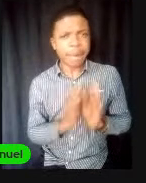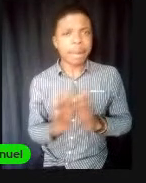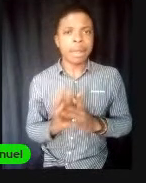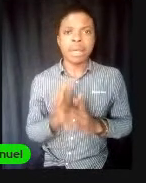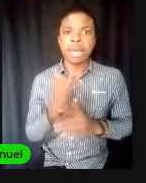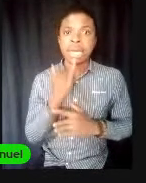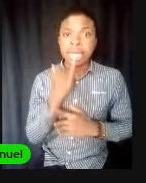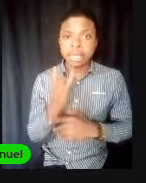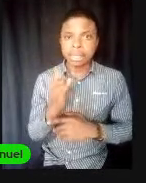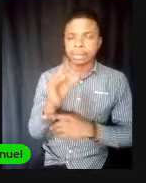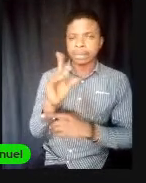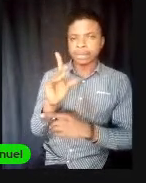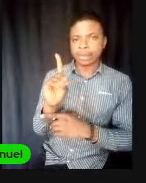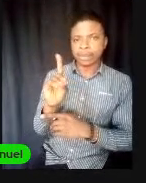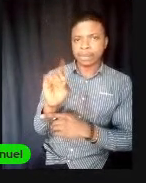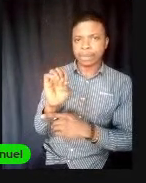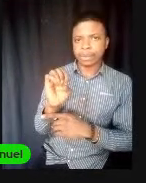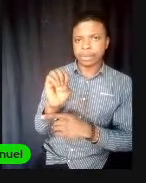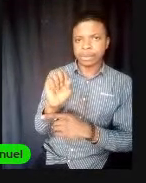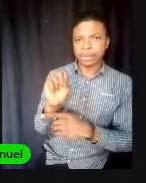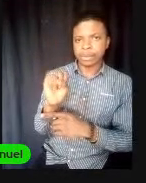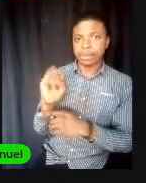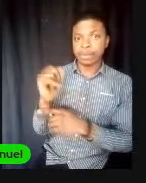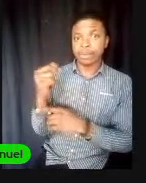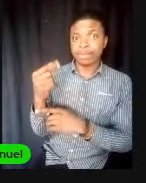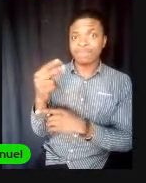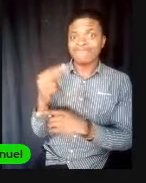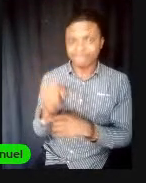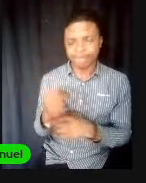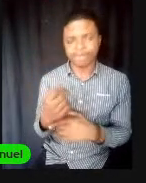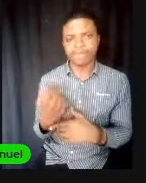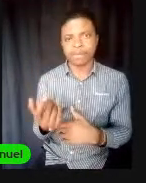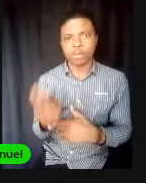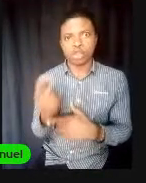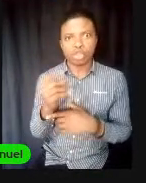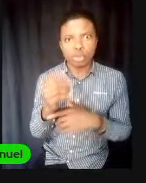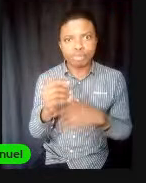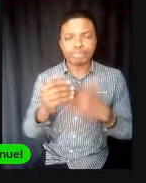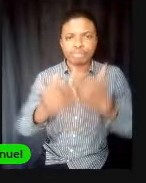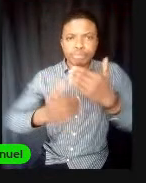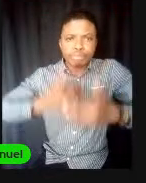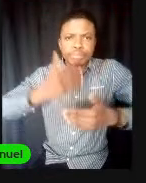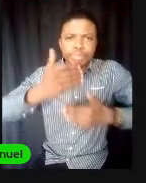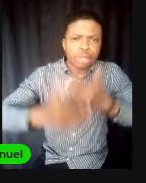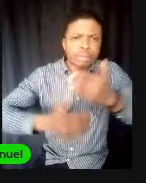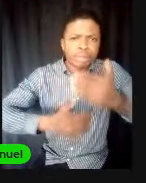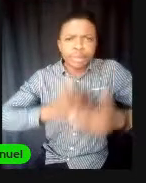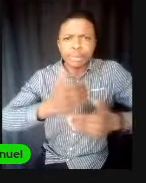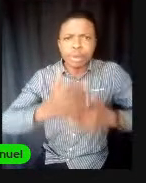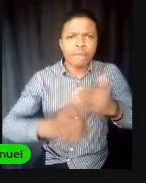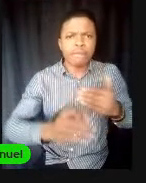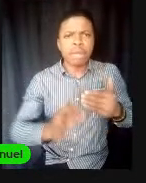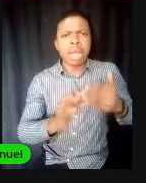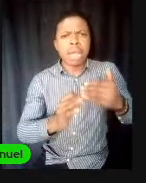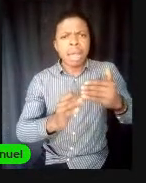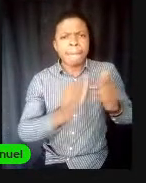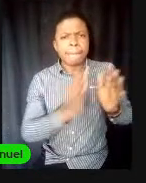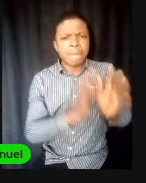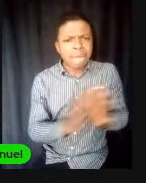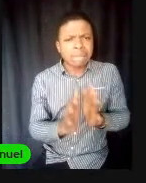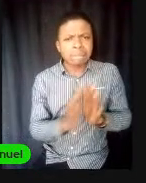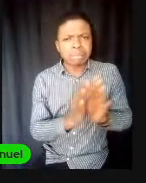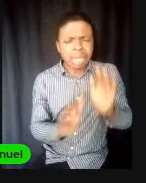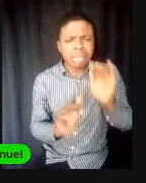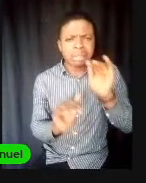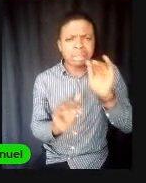That process of planning, preparation, bringing things together. Example, if you want to build a house, you have to bring this, bring